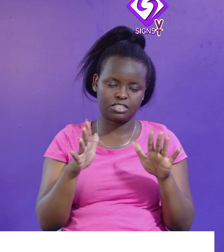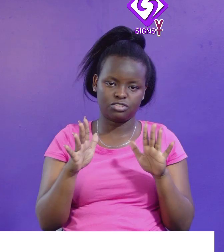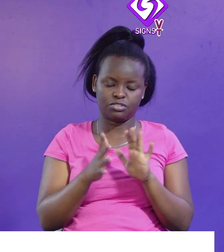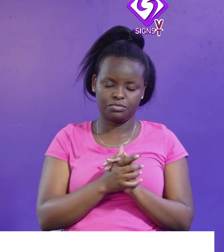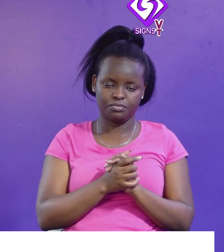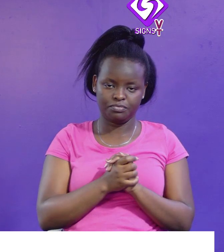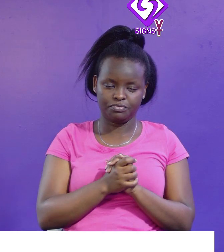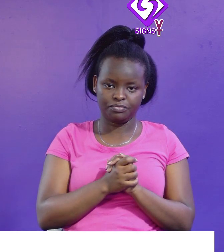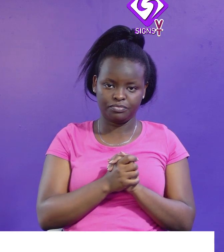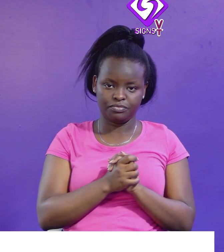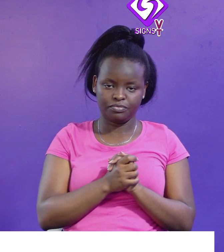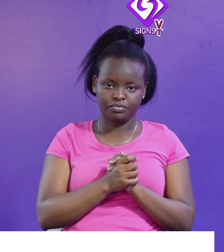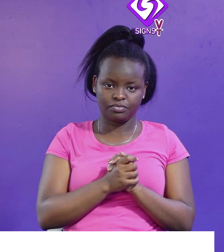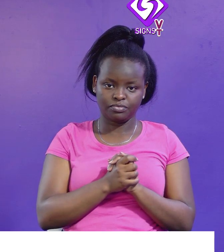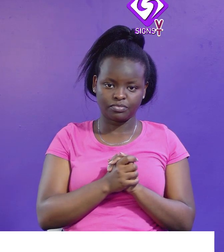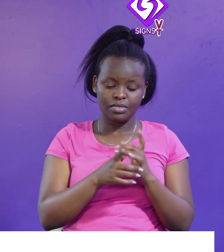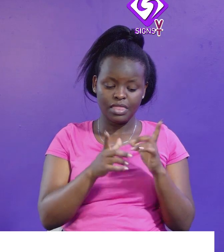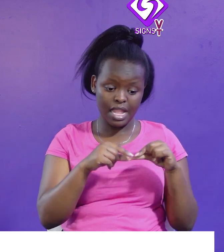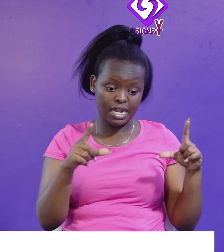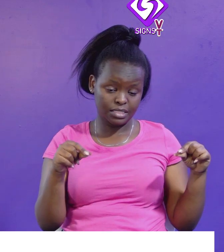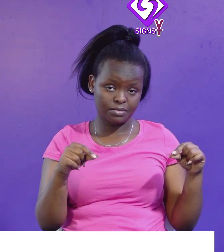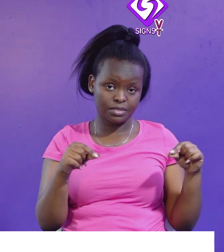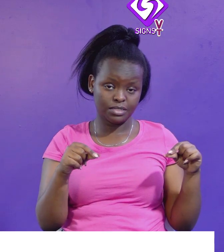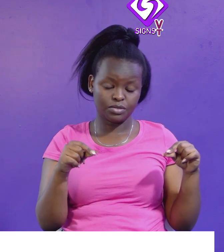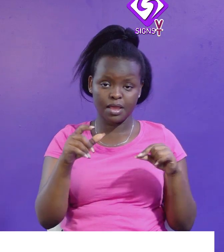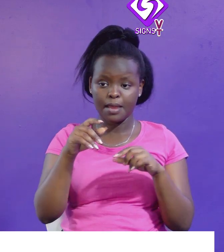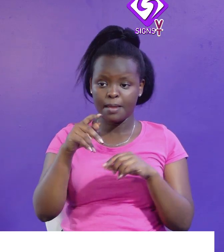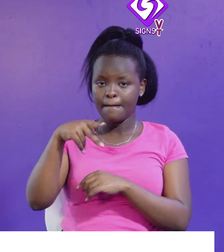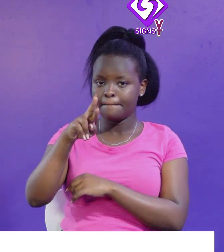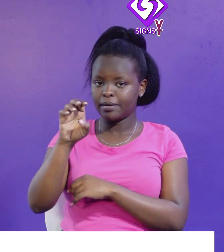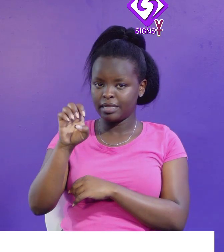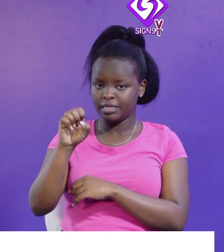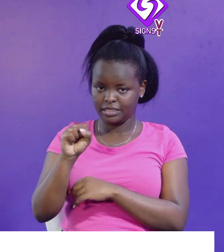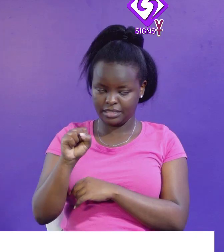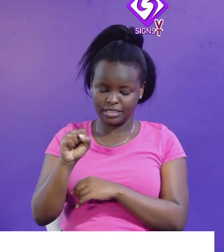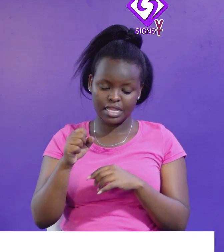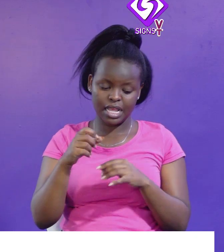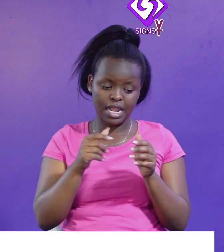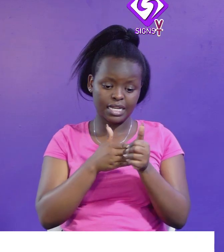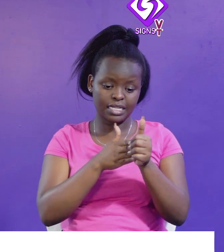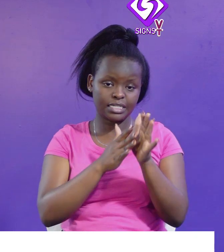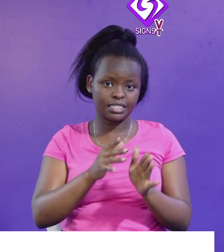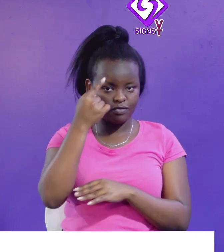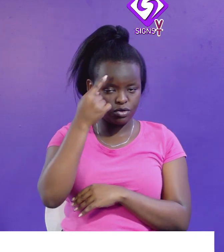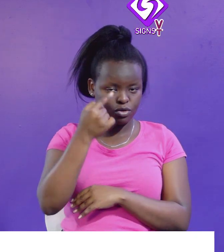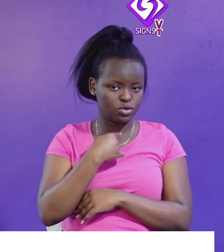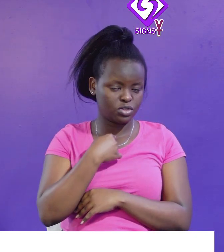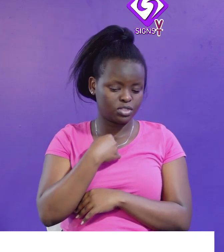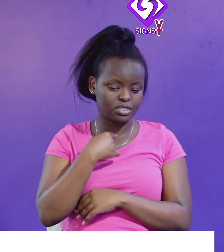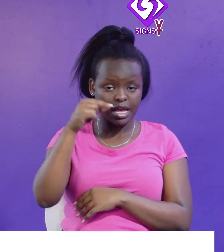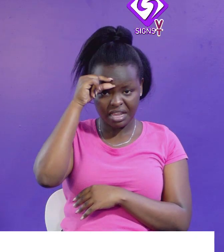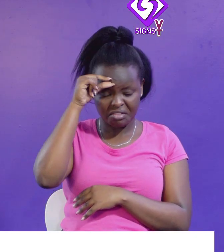met. In a statement to the press, the leaders of the unions reiterated that the government's failure